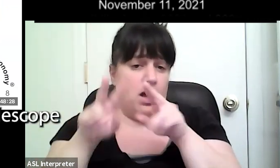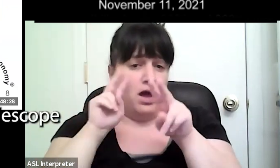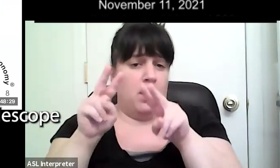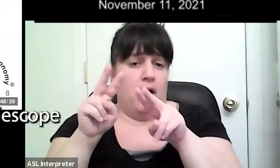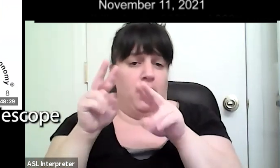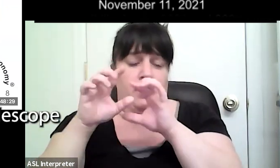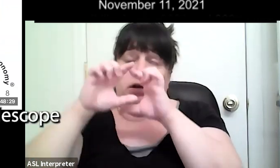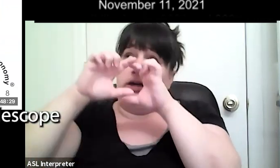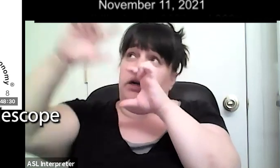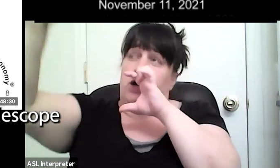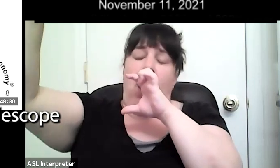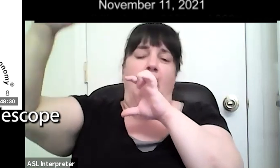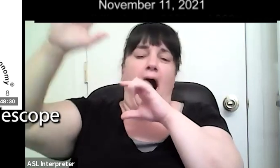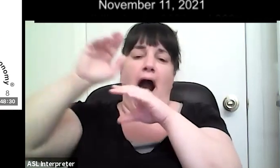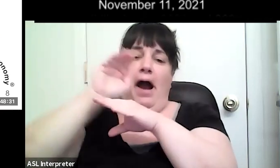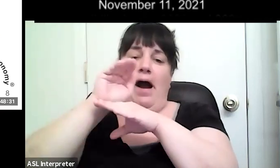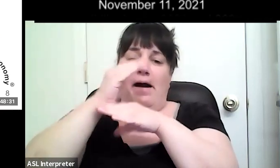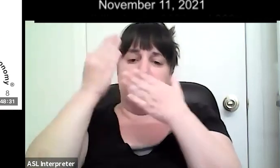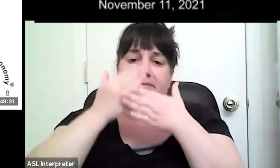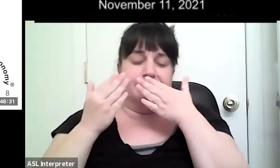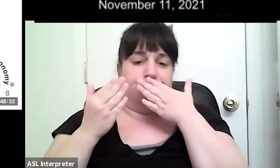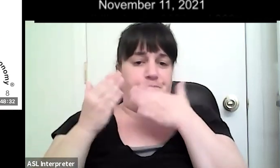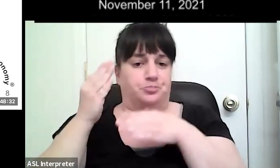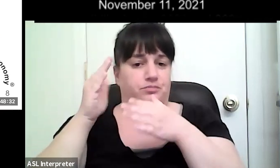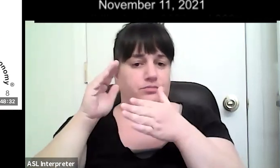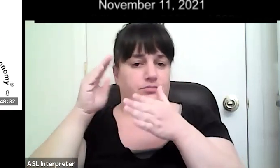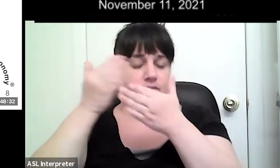the telescope up at the night sky.